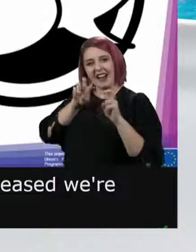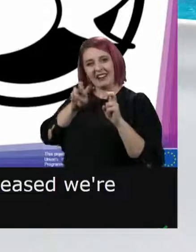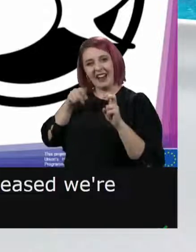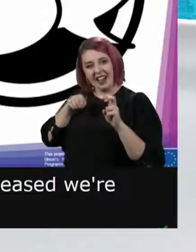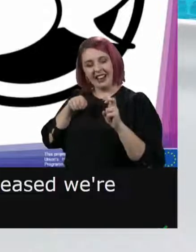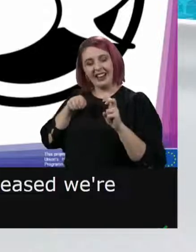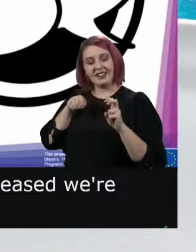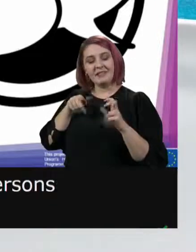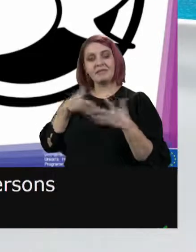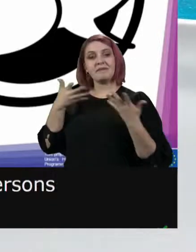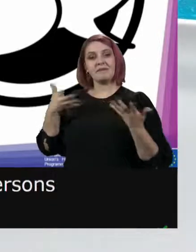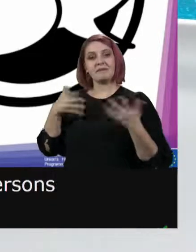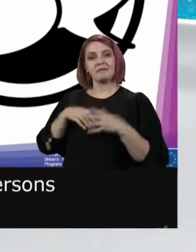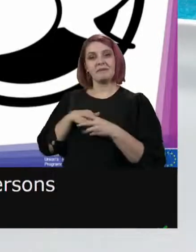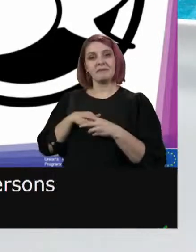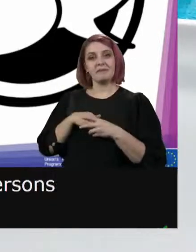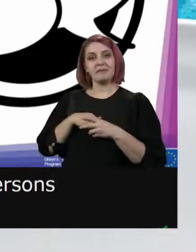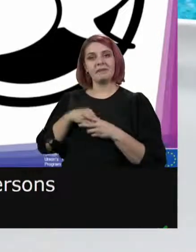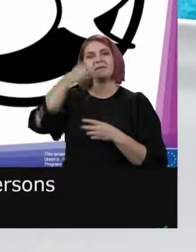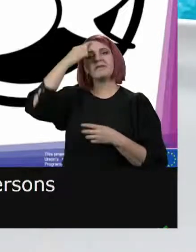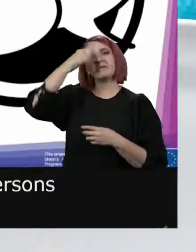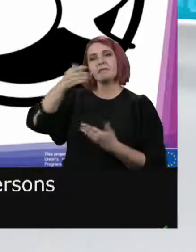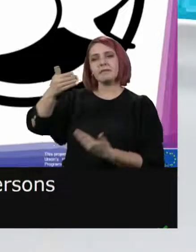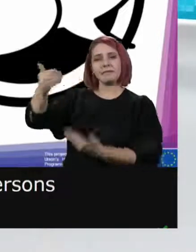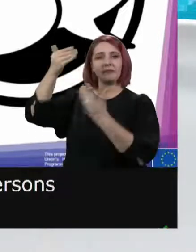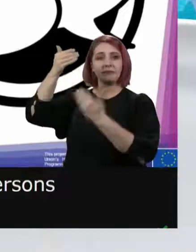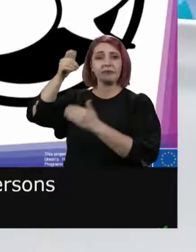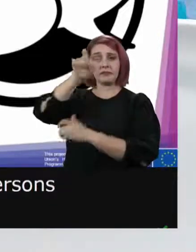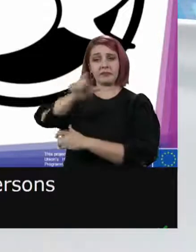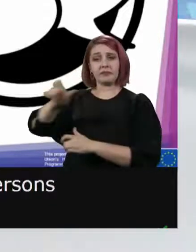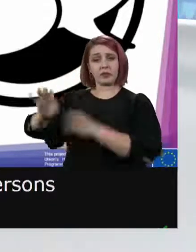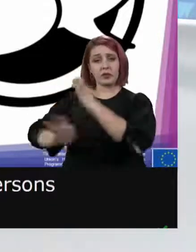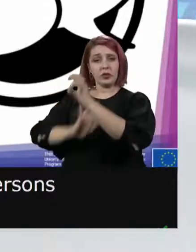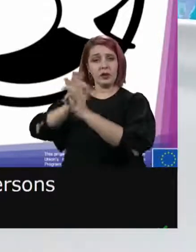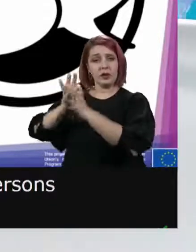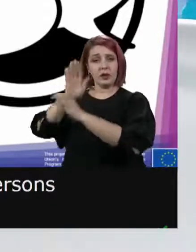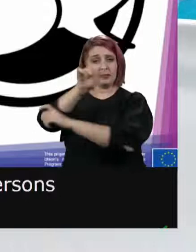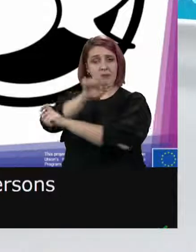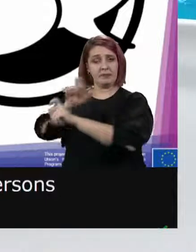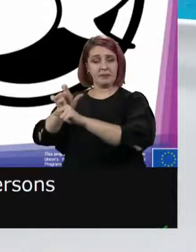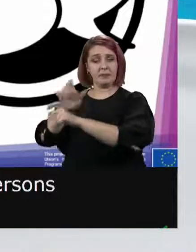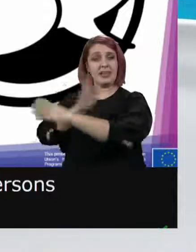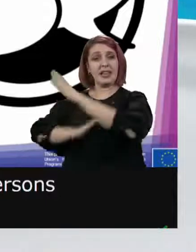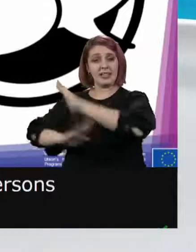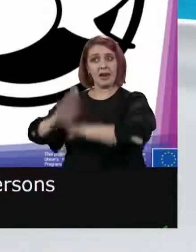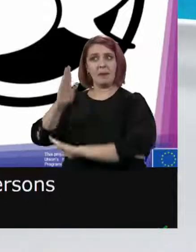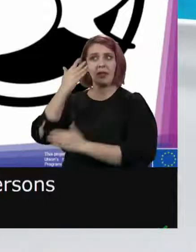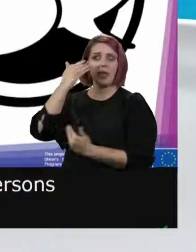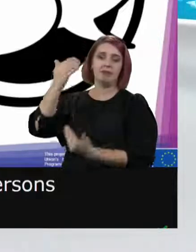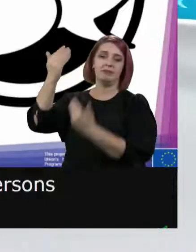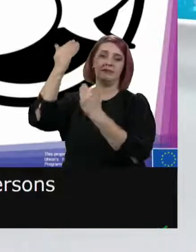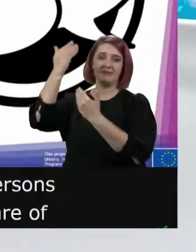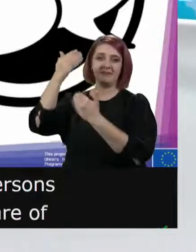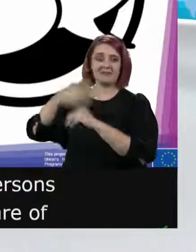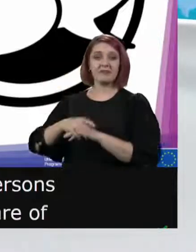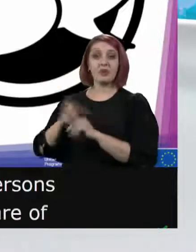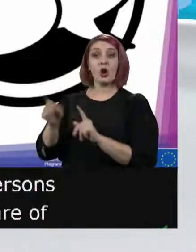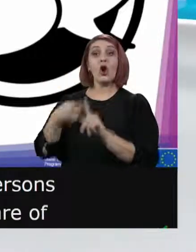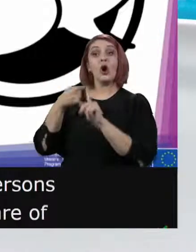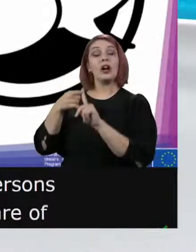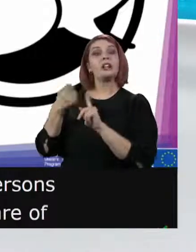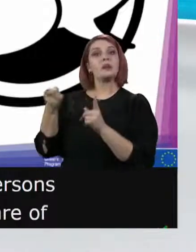organizations goes beyond making politicians aware of the need and even